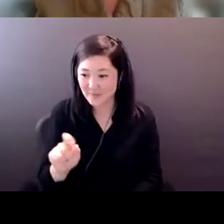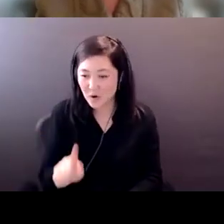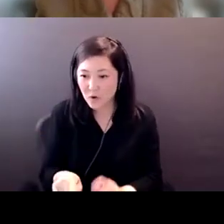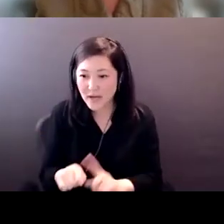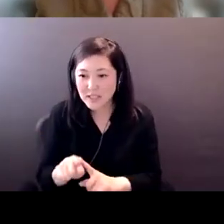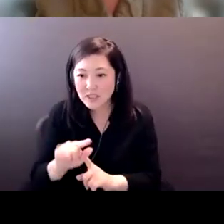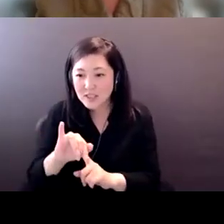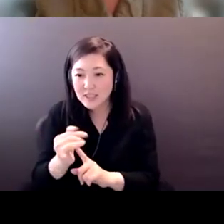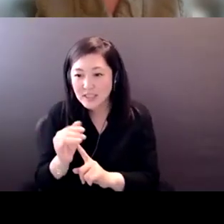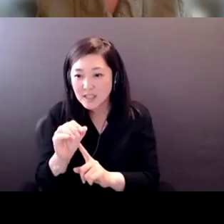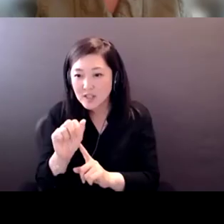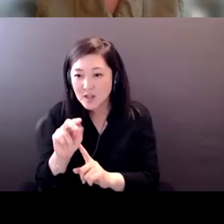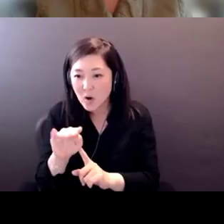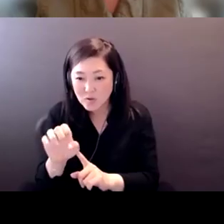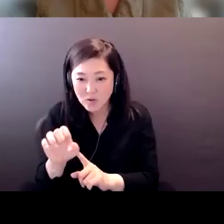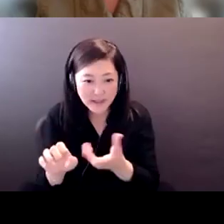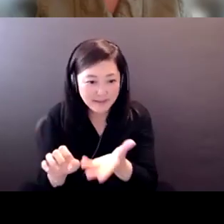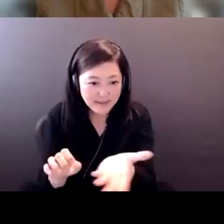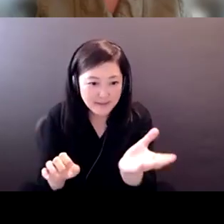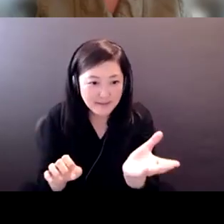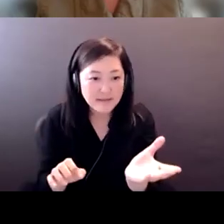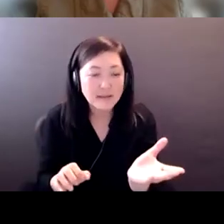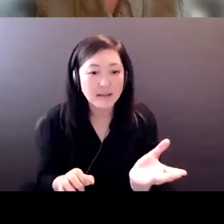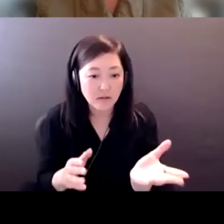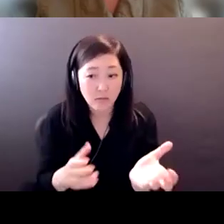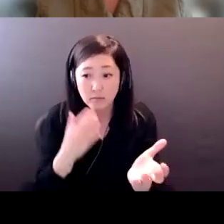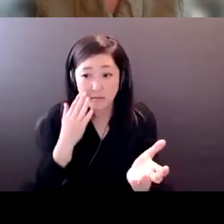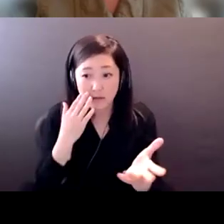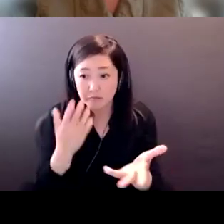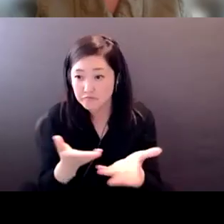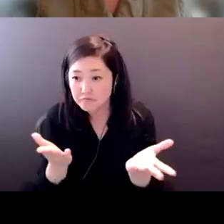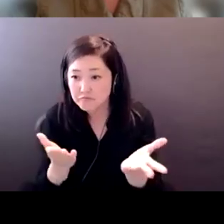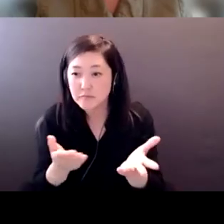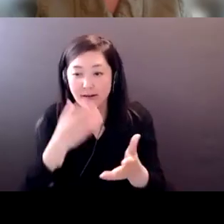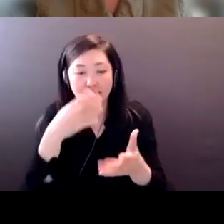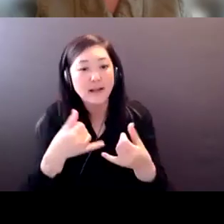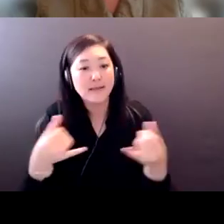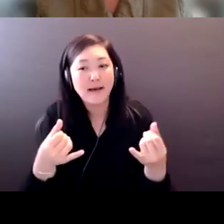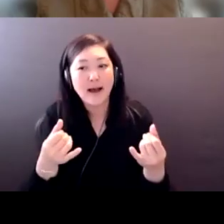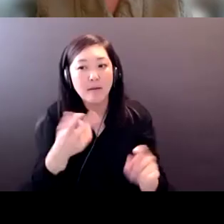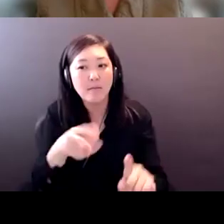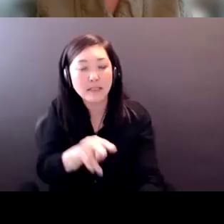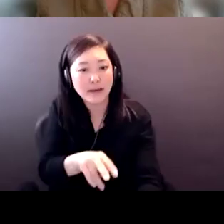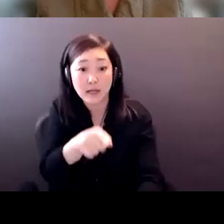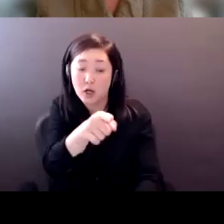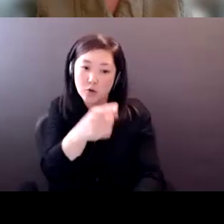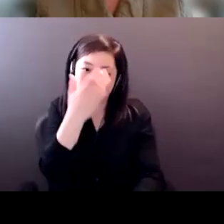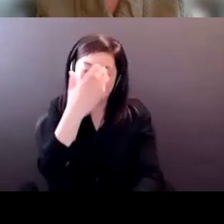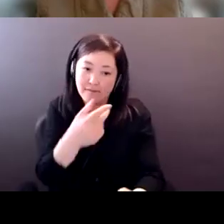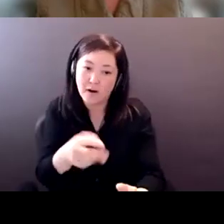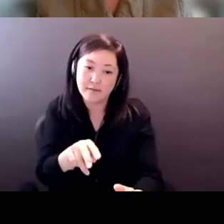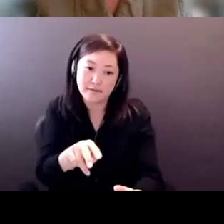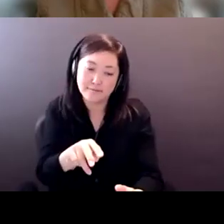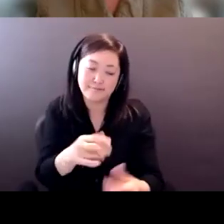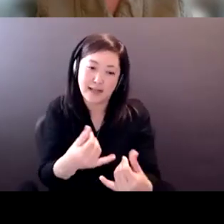with the next question because I want to hear about the realities on the front line. And Joanne, with your organization, you very much are on the front line of elder abuse